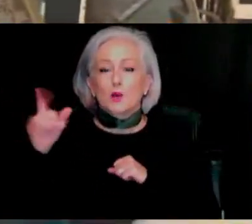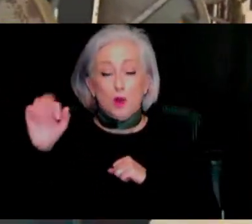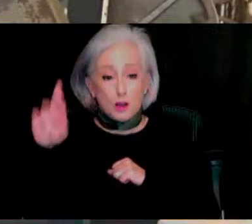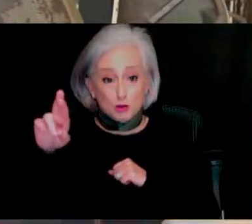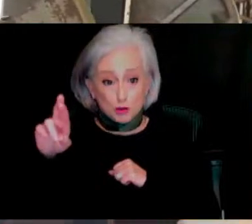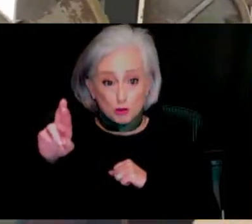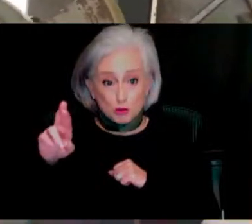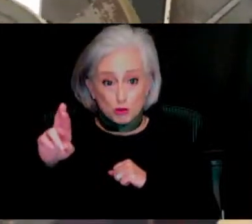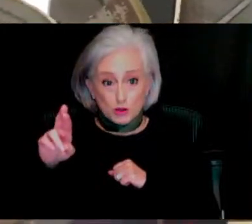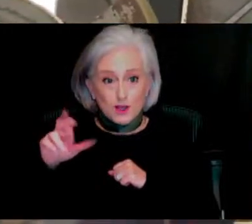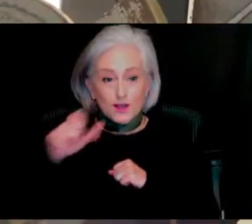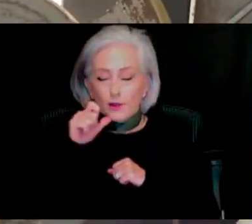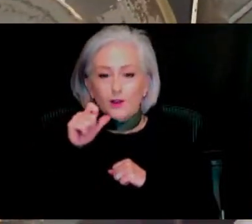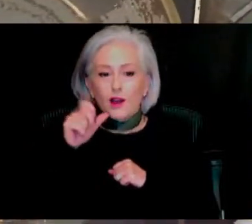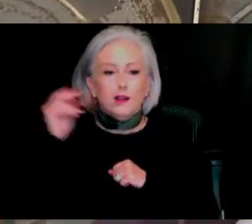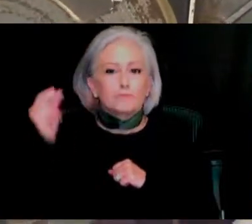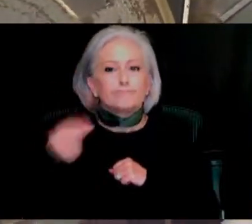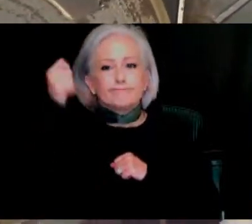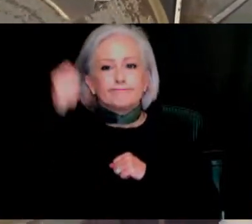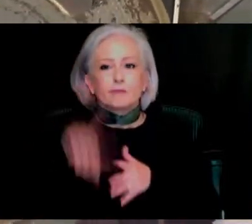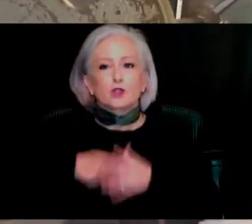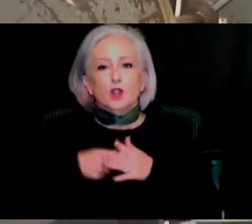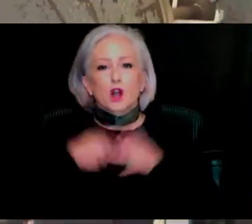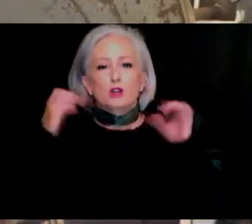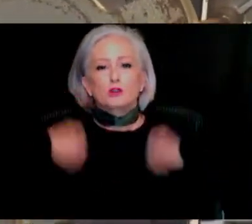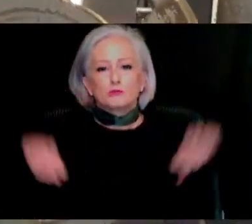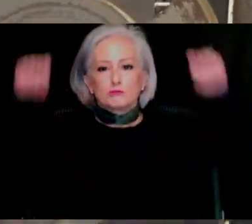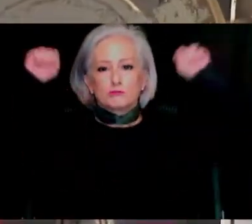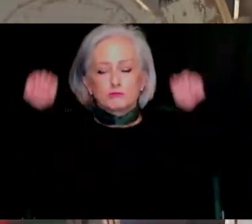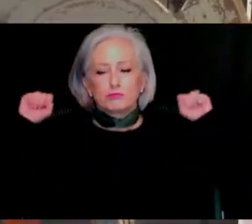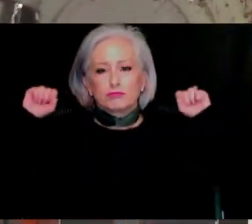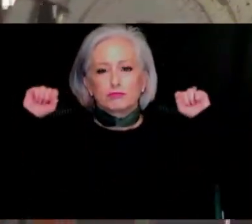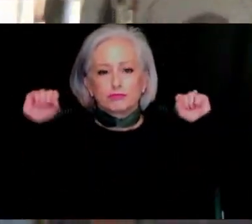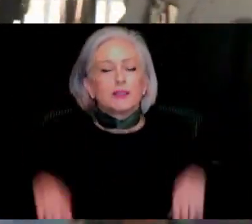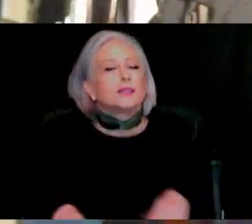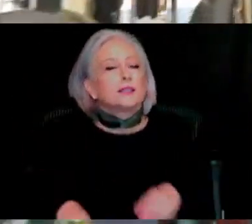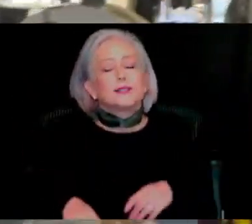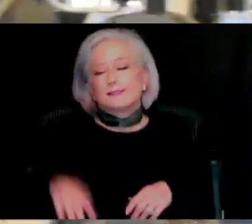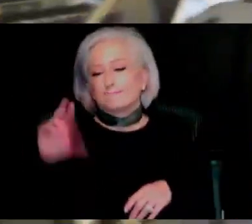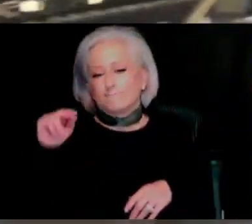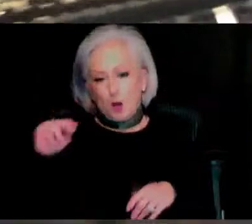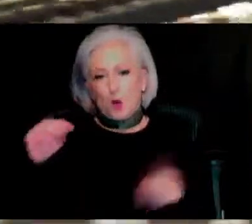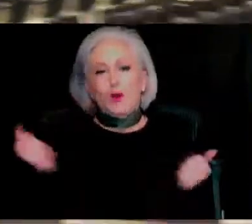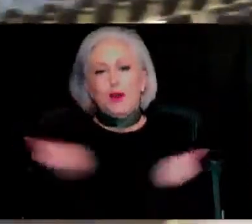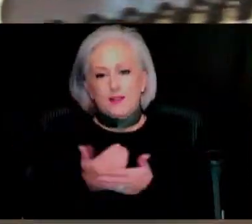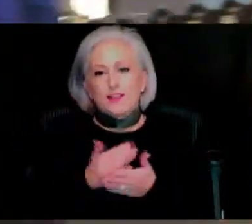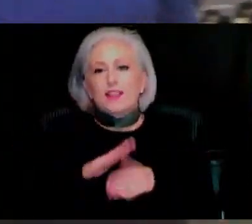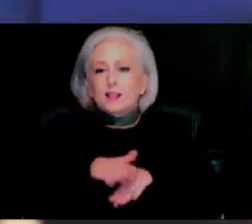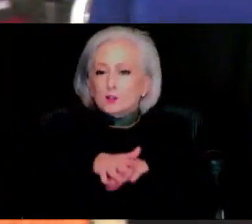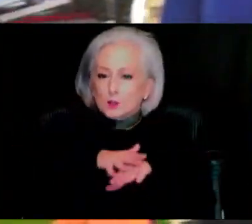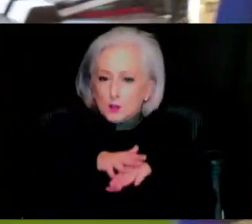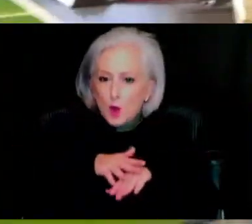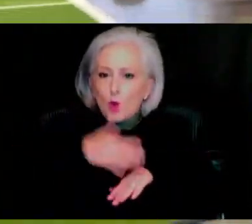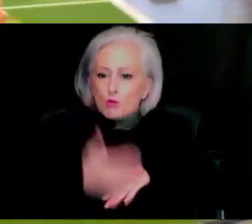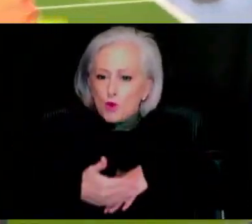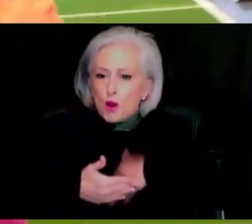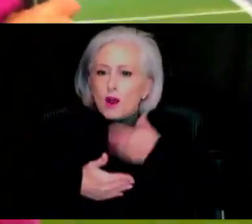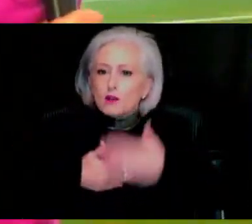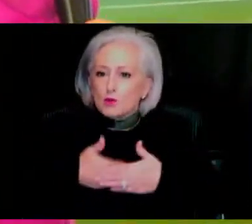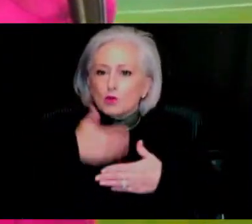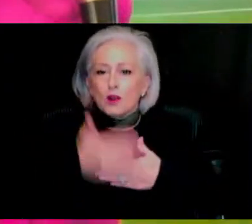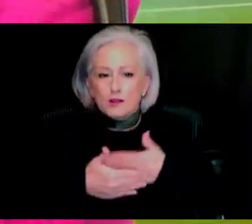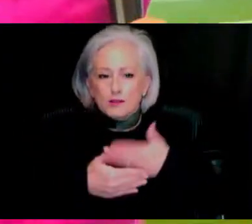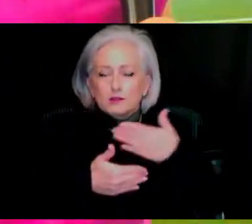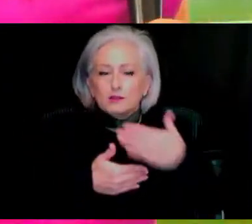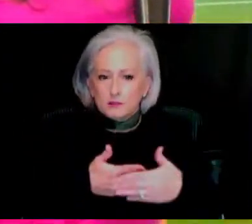to jump in and try to do that. Oh, absolutely not. Right. Everything here is done in a progressional way. So we start you where you need to start. So even